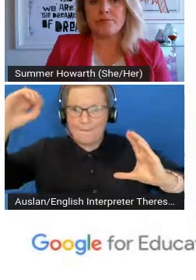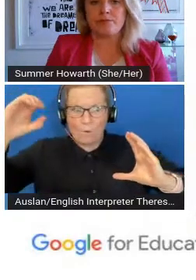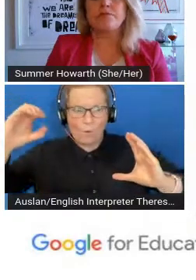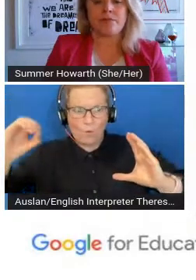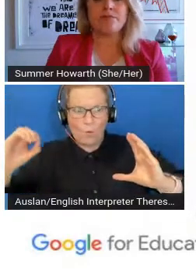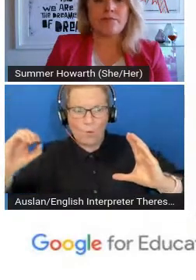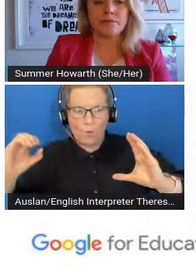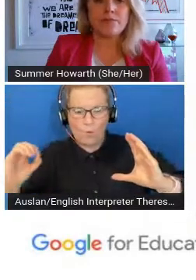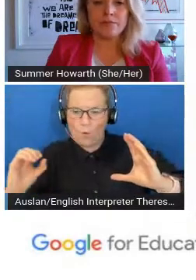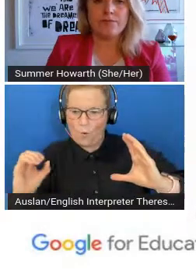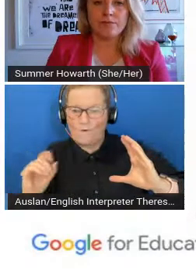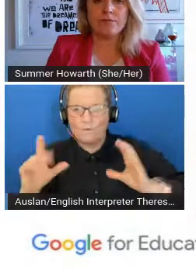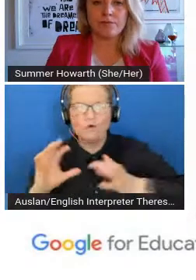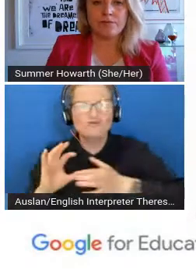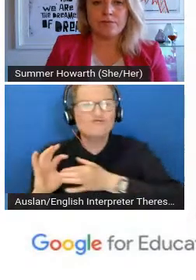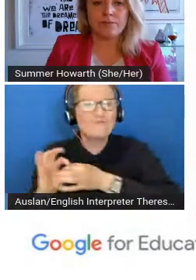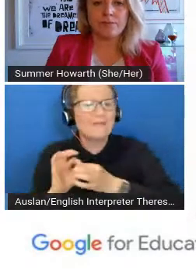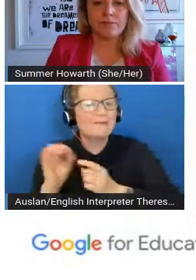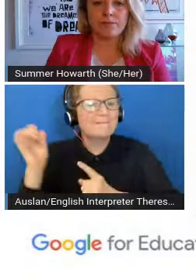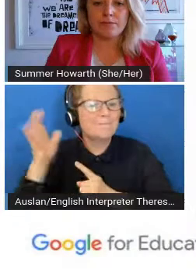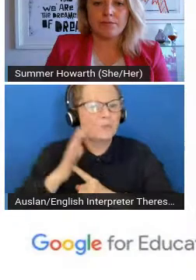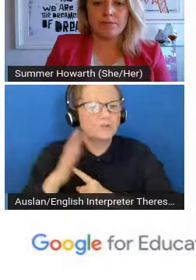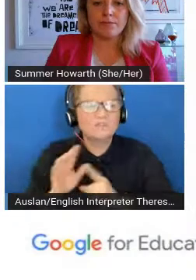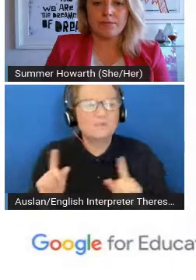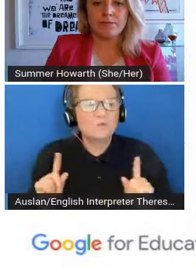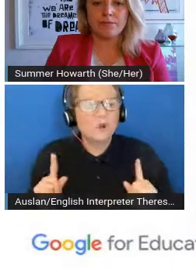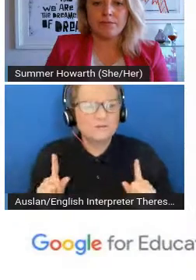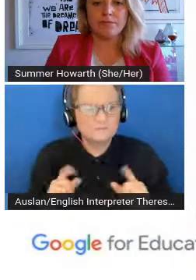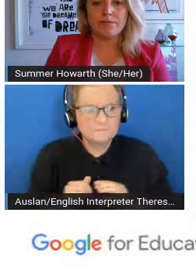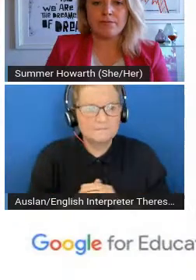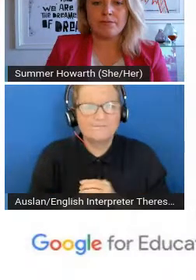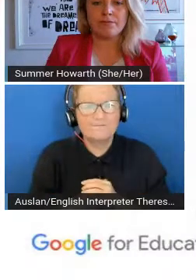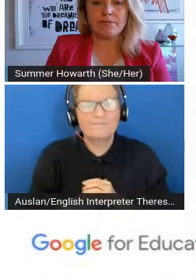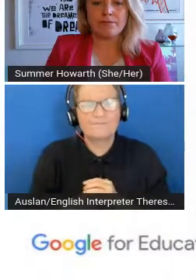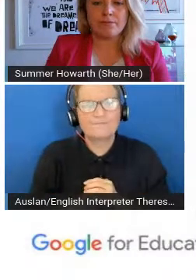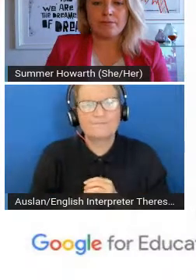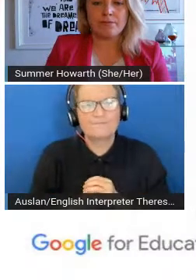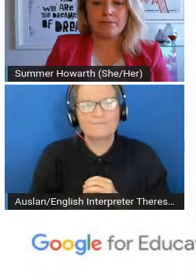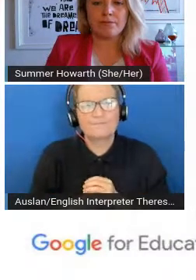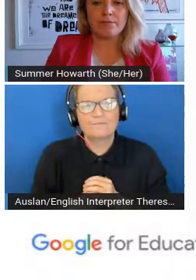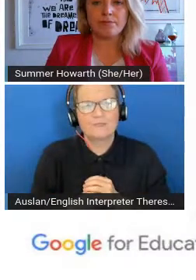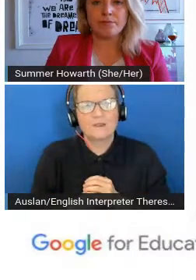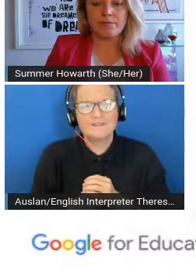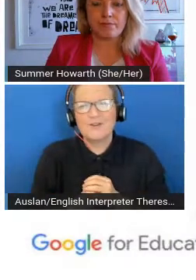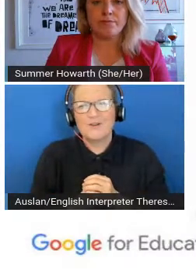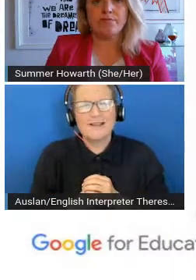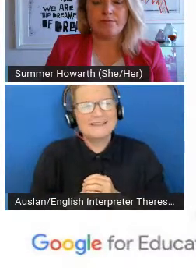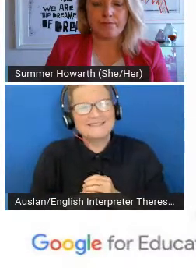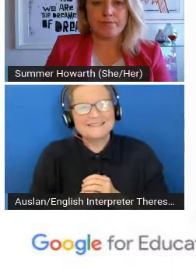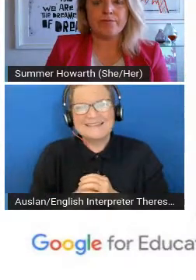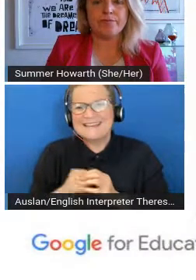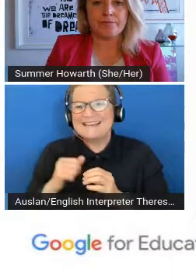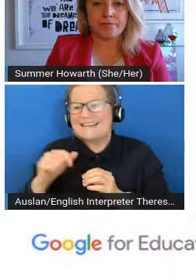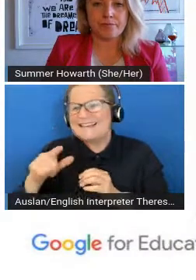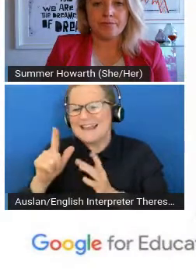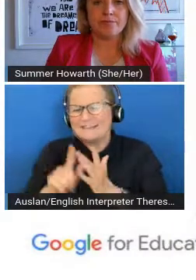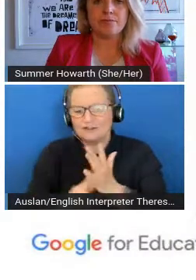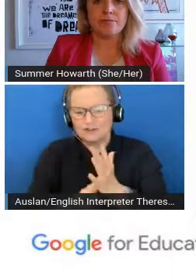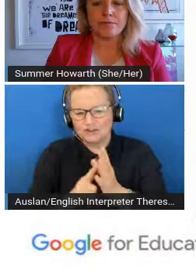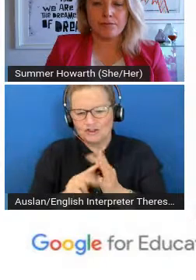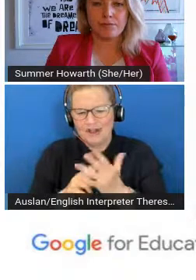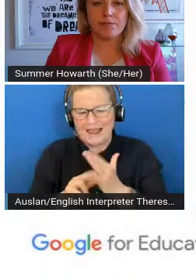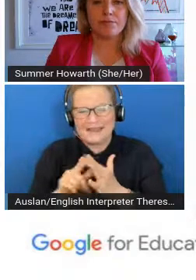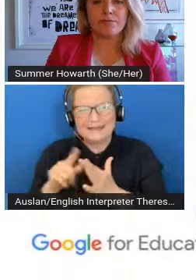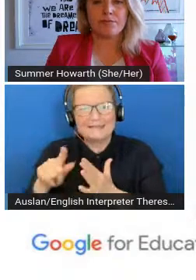importance of that concept is. So bringing together exactly a mind map, Janine, is basically what it is.